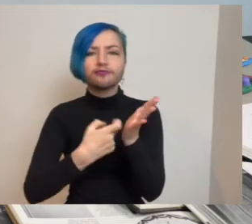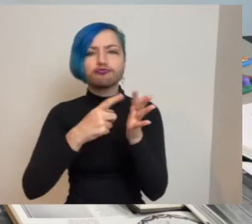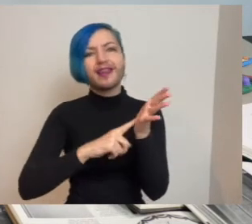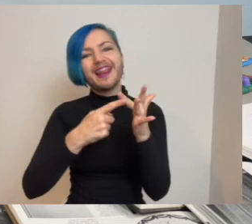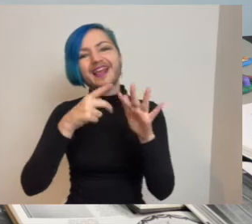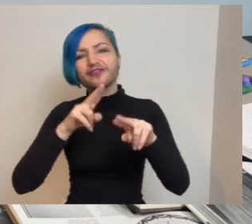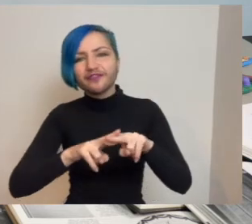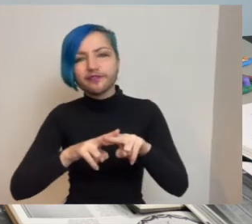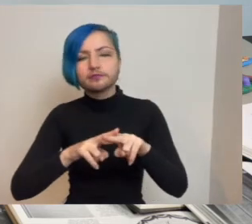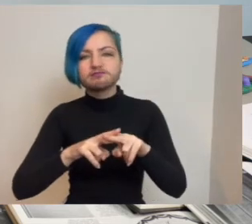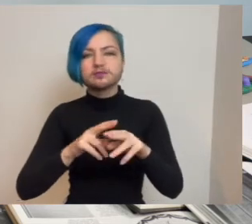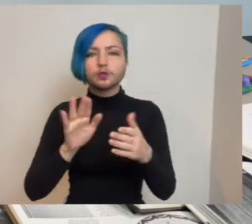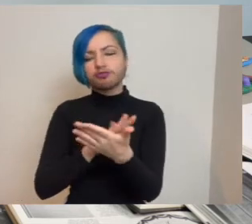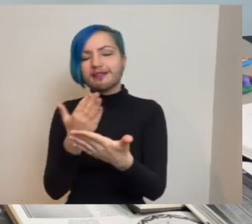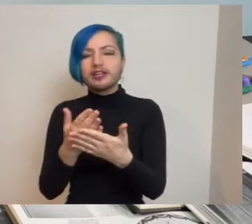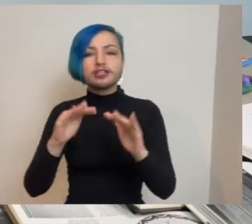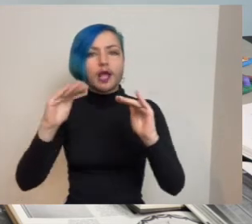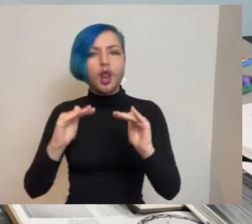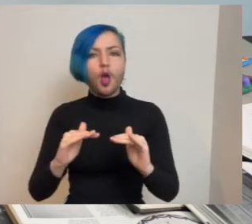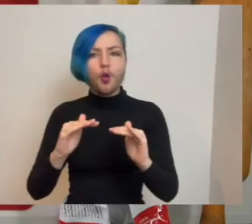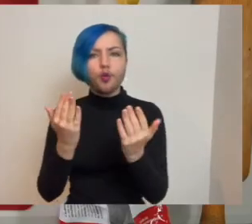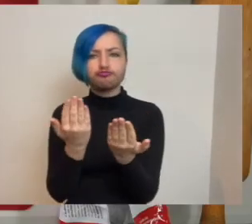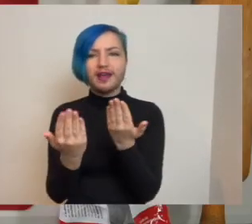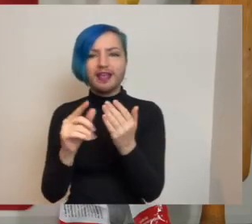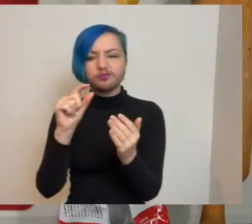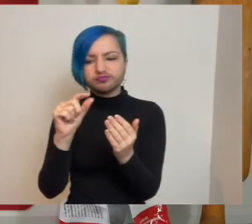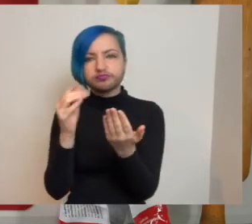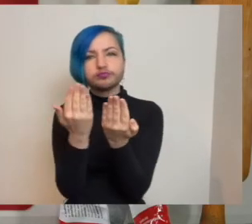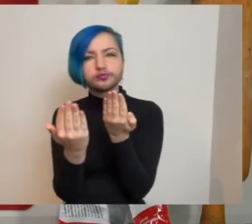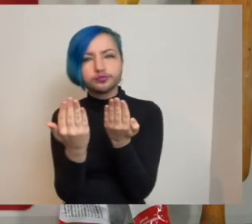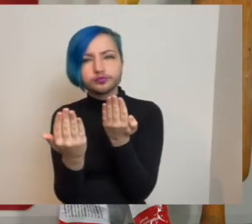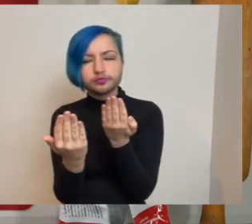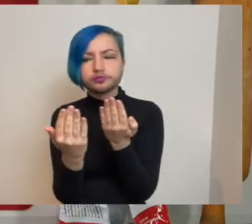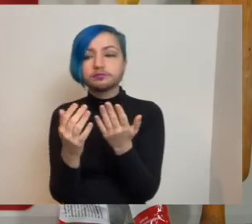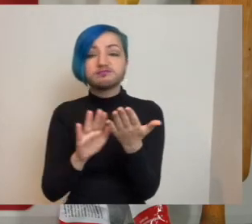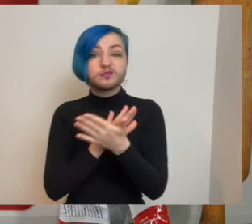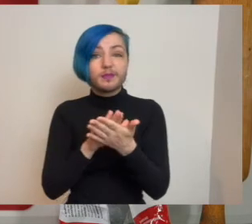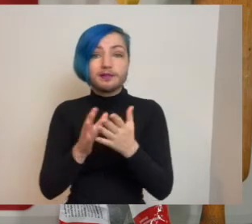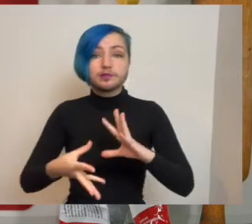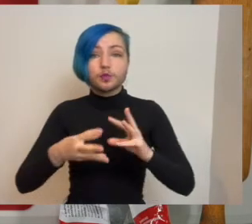translates as like low relief. And basically you're just kind of creating